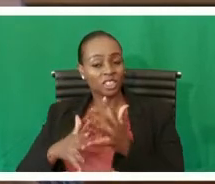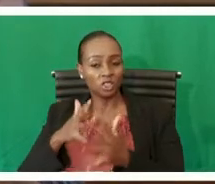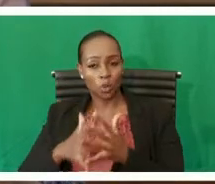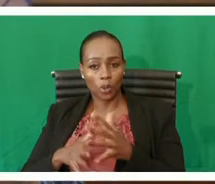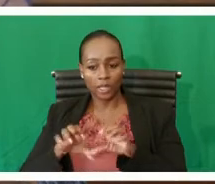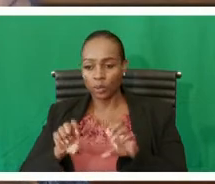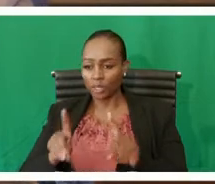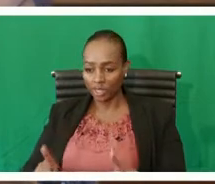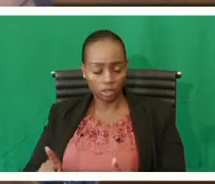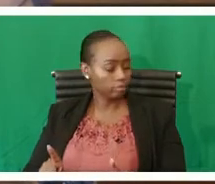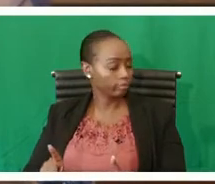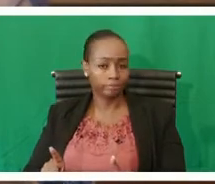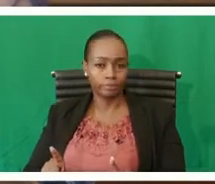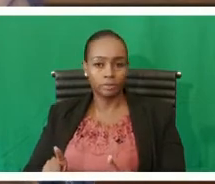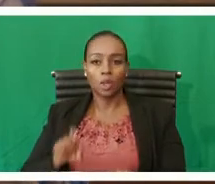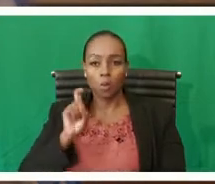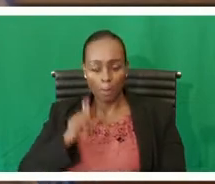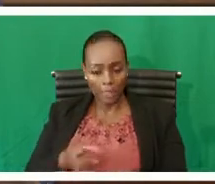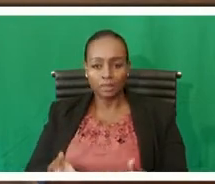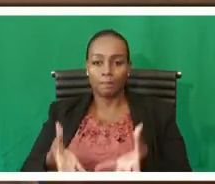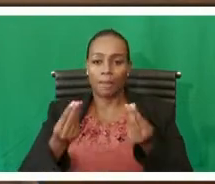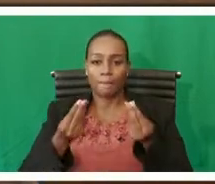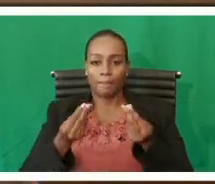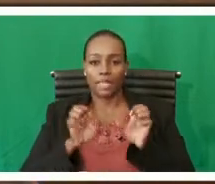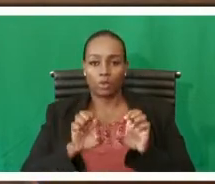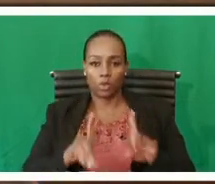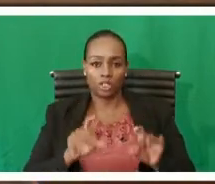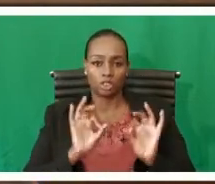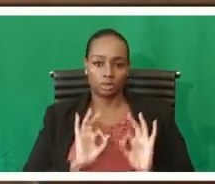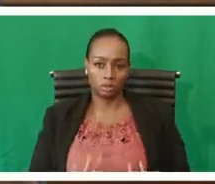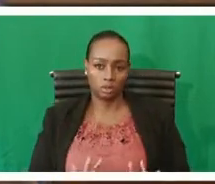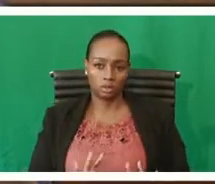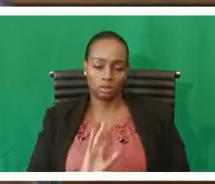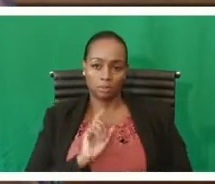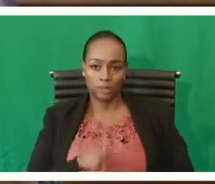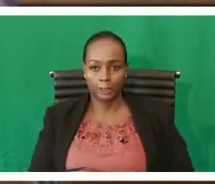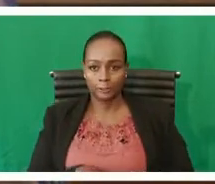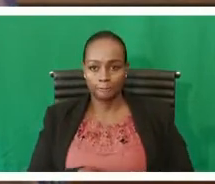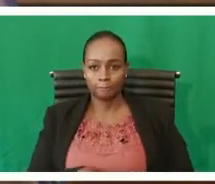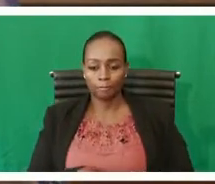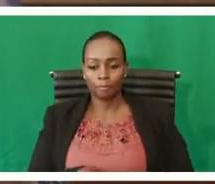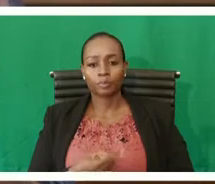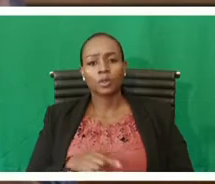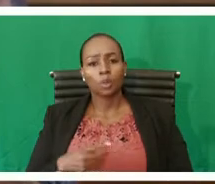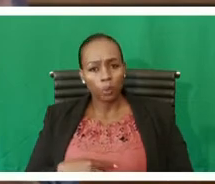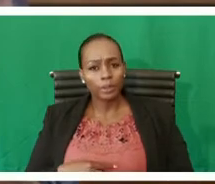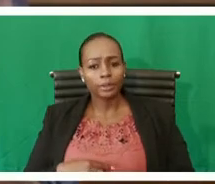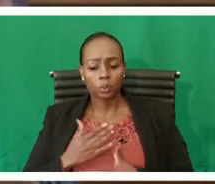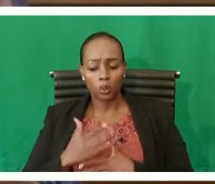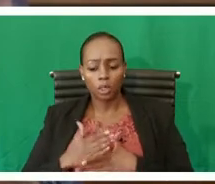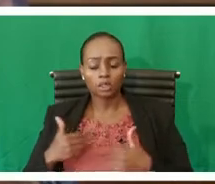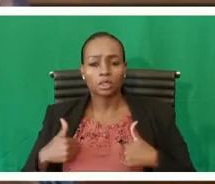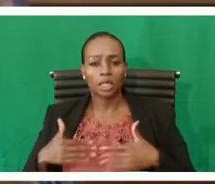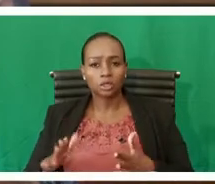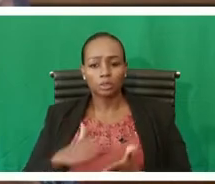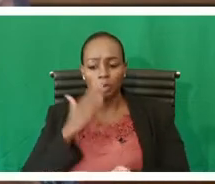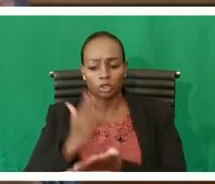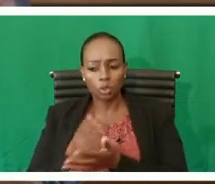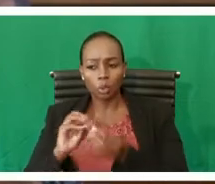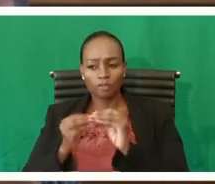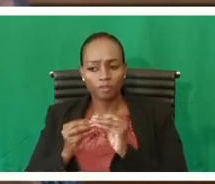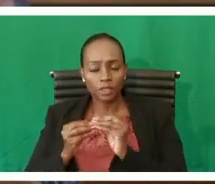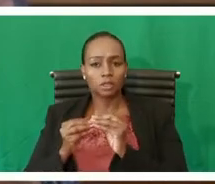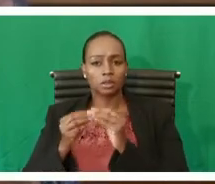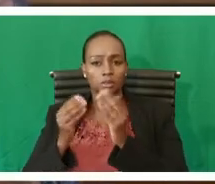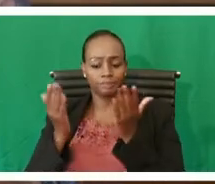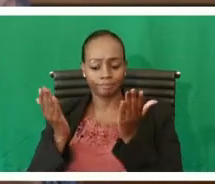kae, o tshwanetse o thole thuto e hantle. Mosebetsi o qadile jwale wa go ntlafatsa bodulo ba dikolo le tsa bana